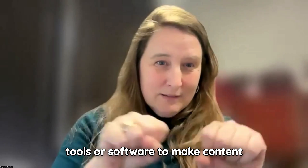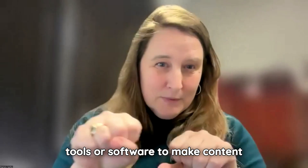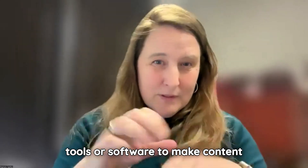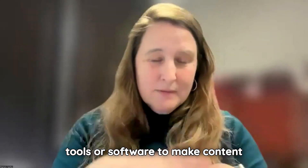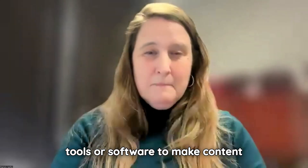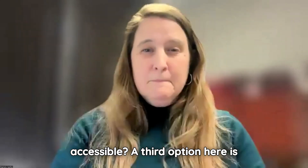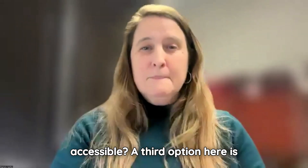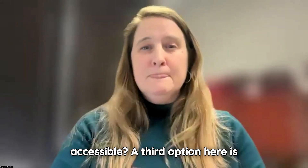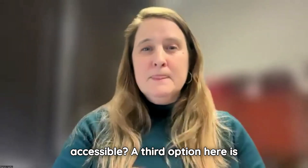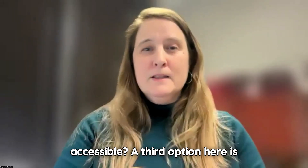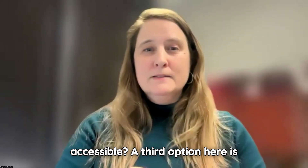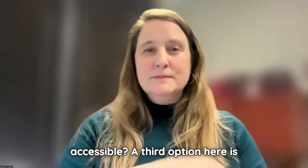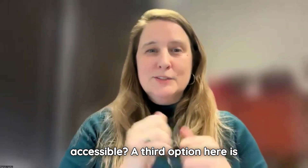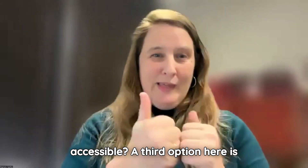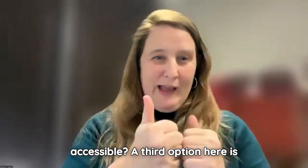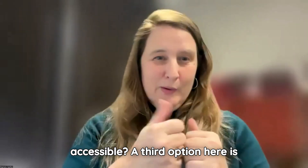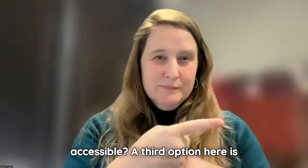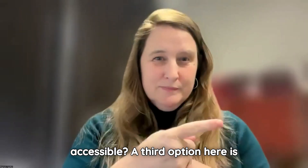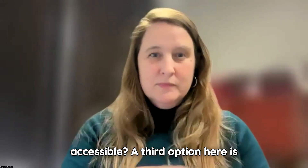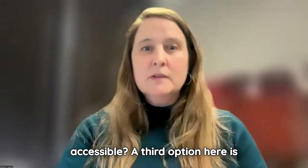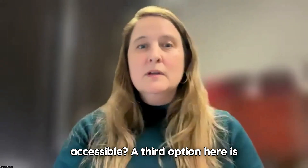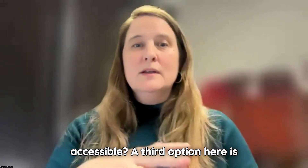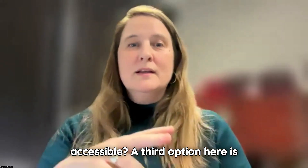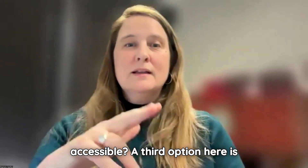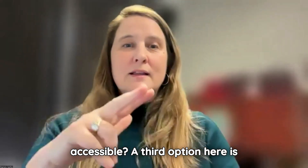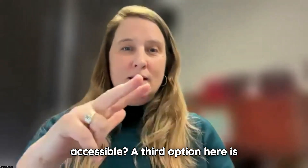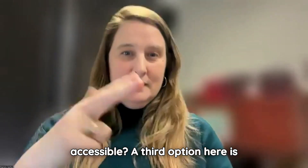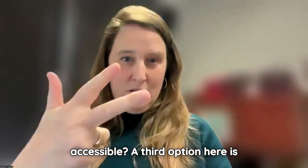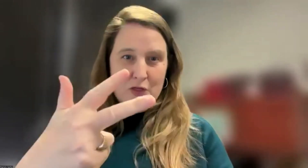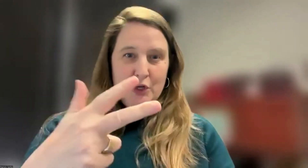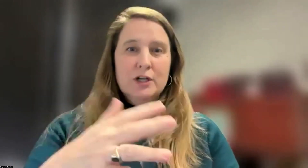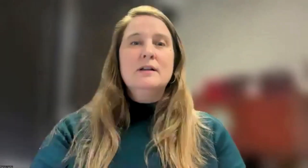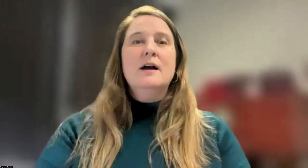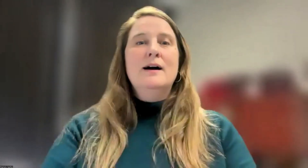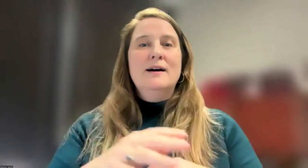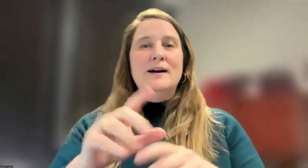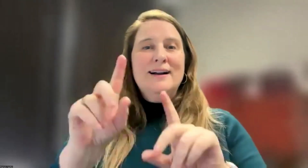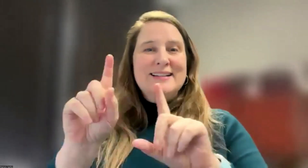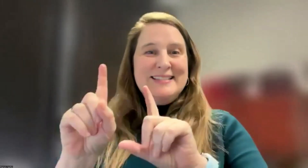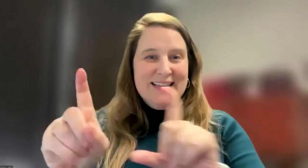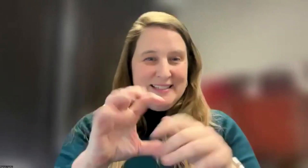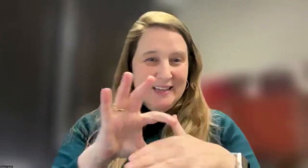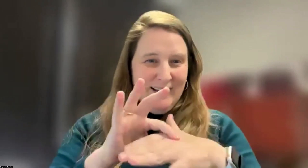to make content accessible? A third option here is